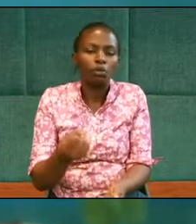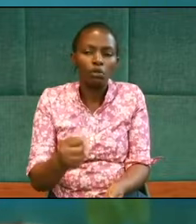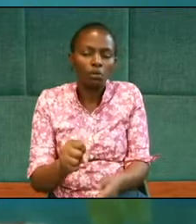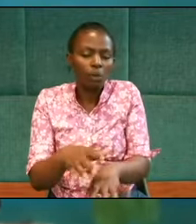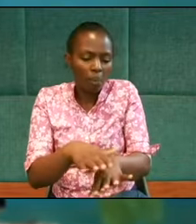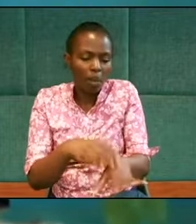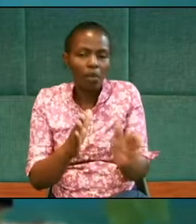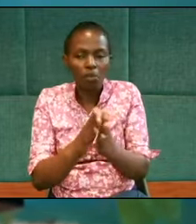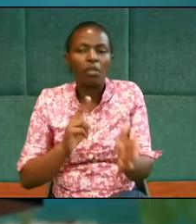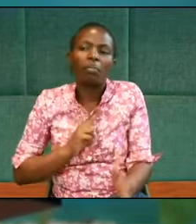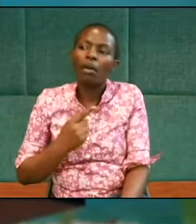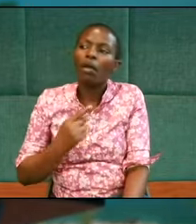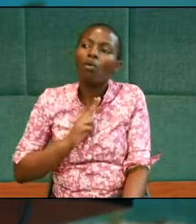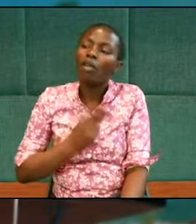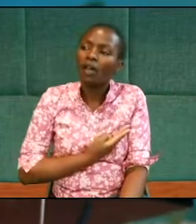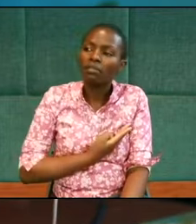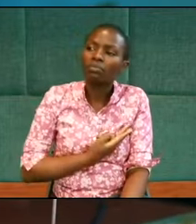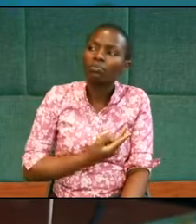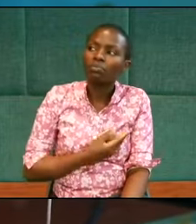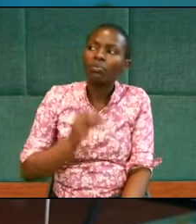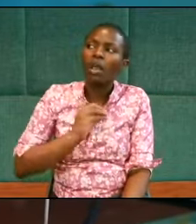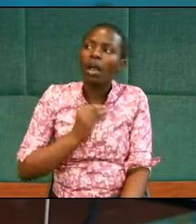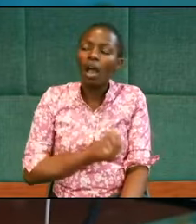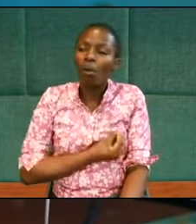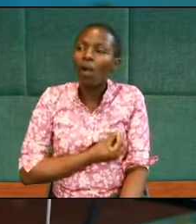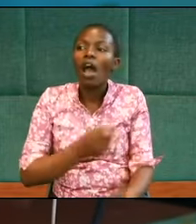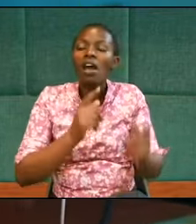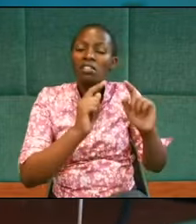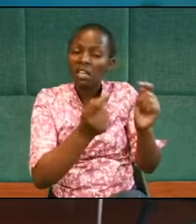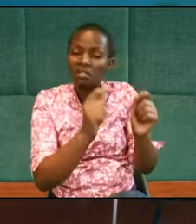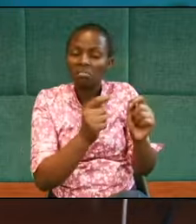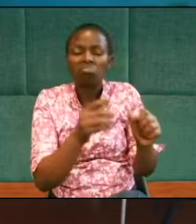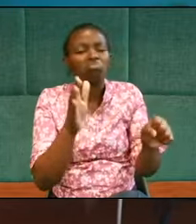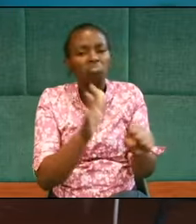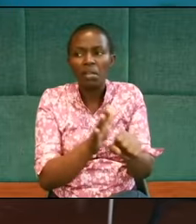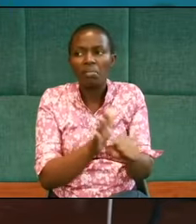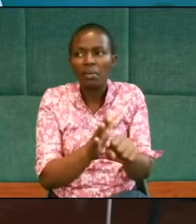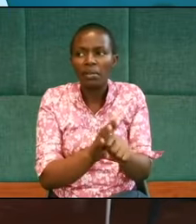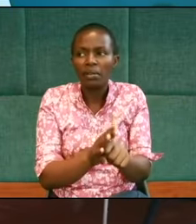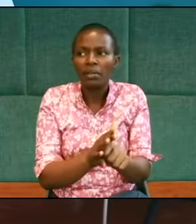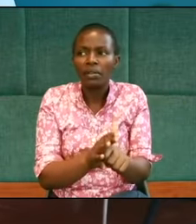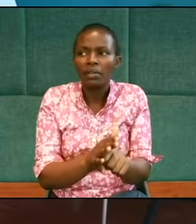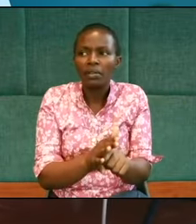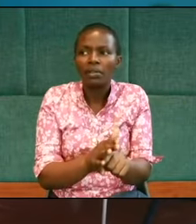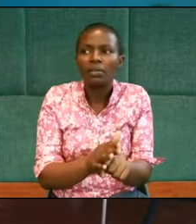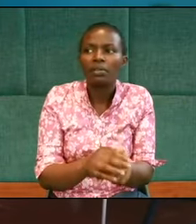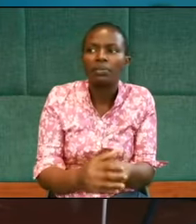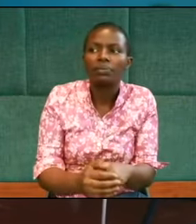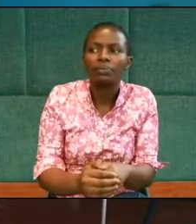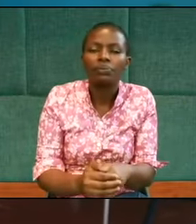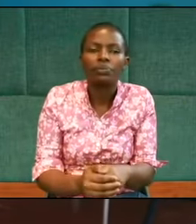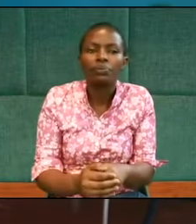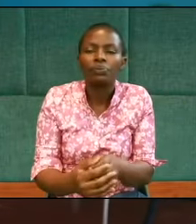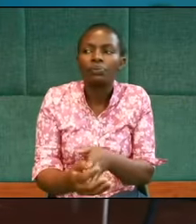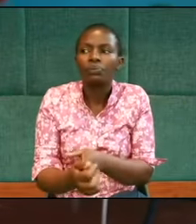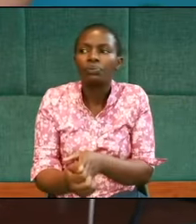me. Our scripture texts are quite much. But the one we just read, I will get